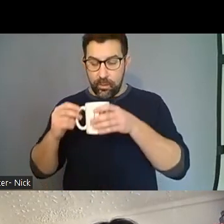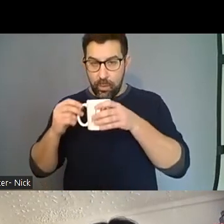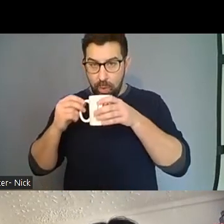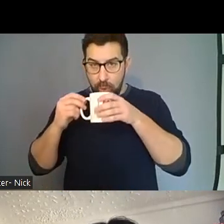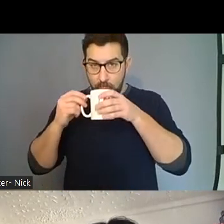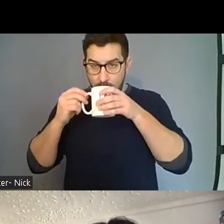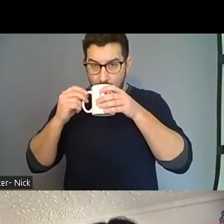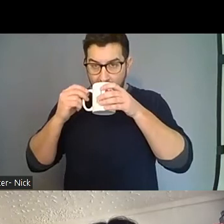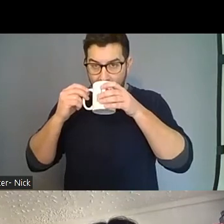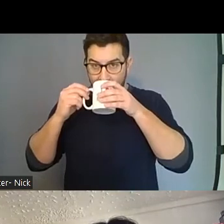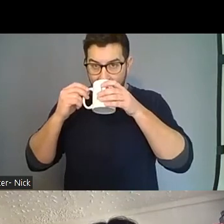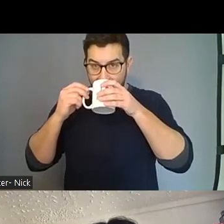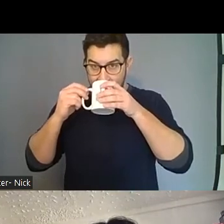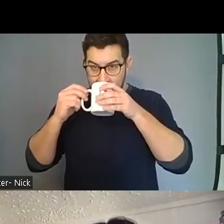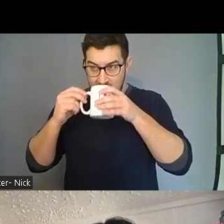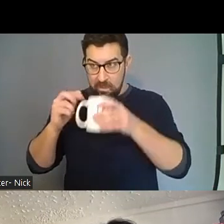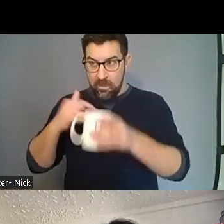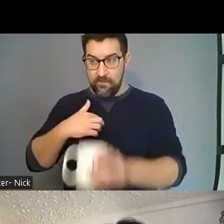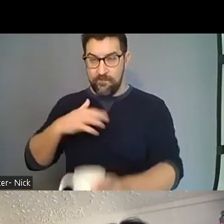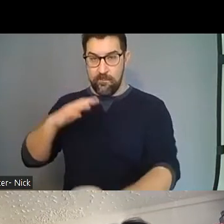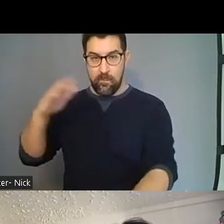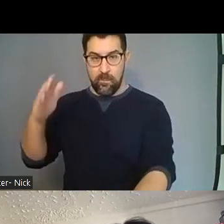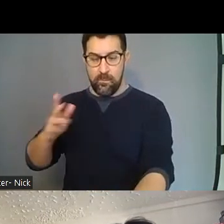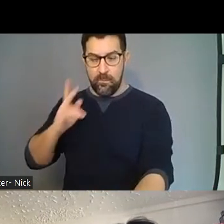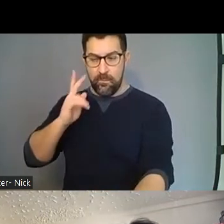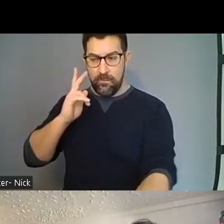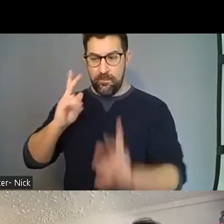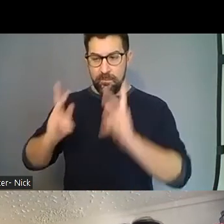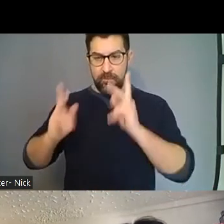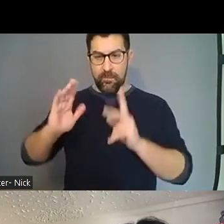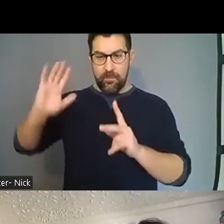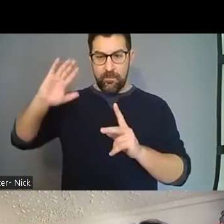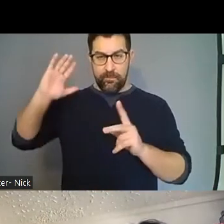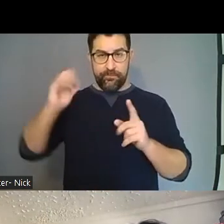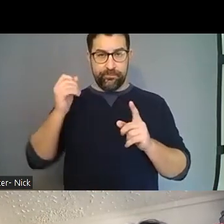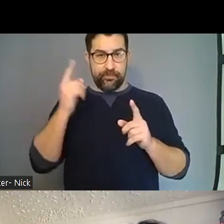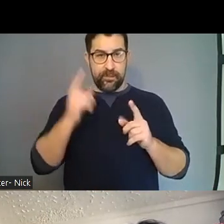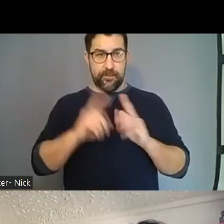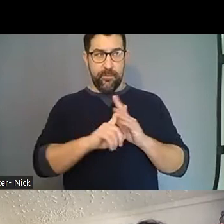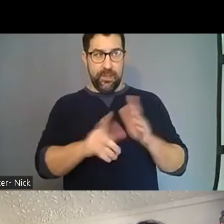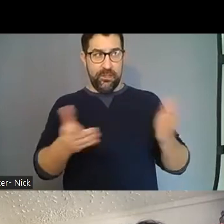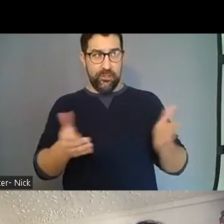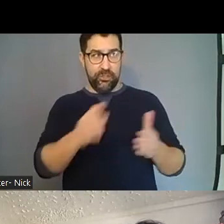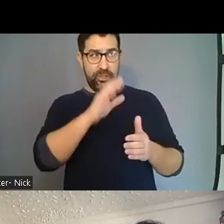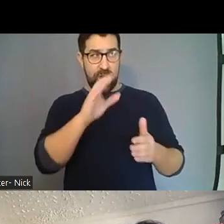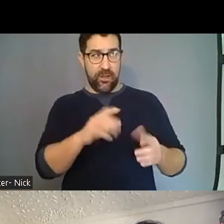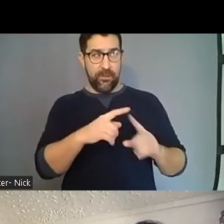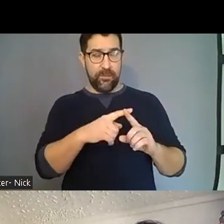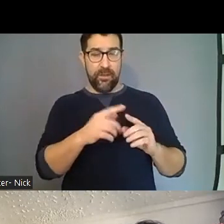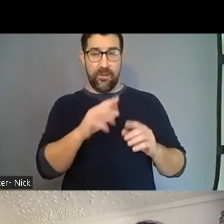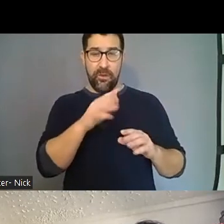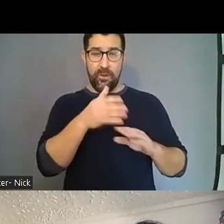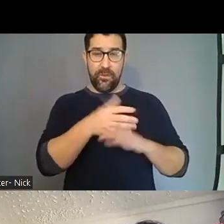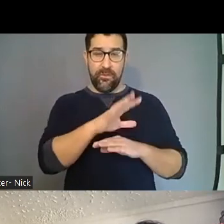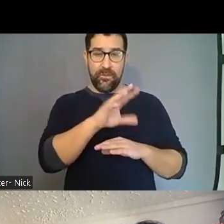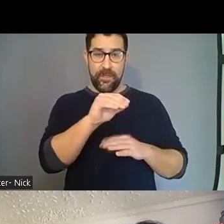I have never seen anything like that before. There have been walkouts in the past here in Chicago, but not with 50 plus schools